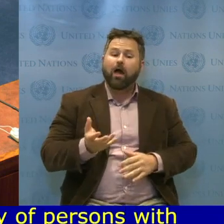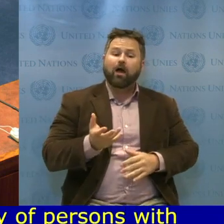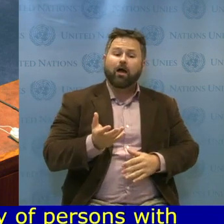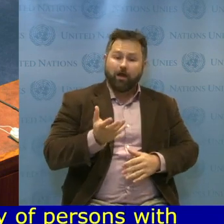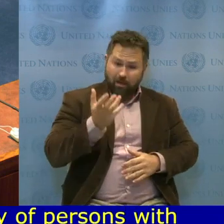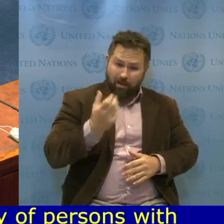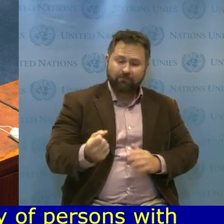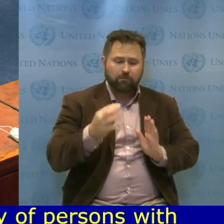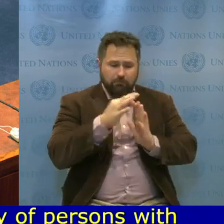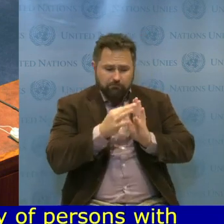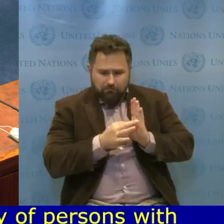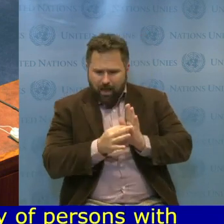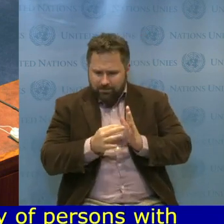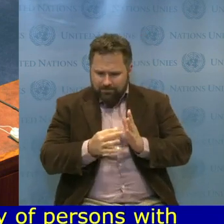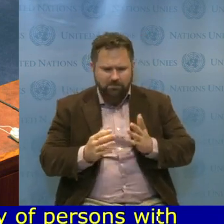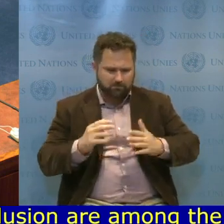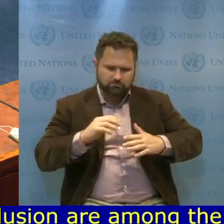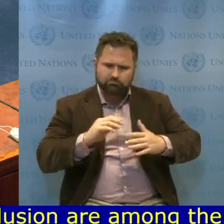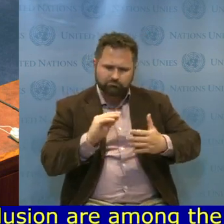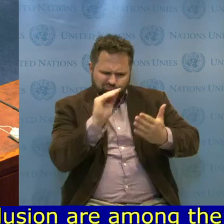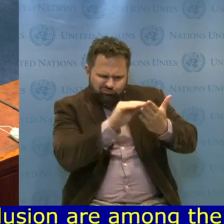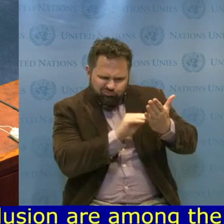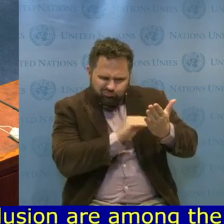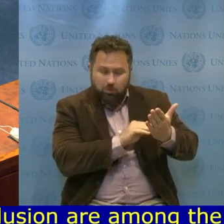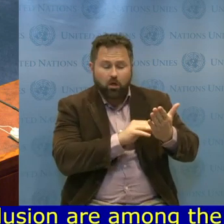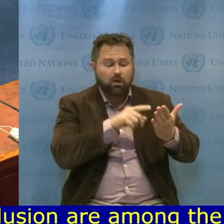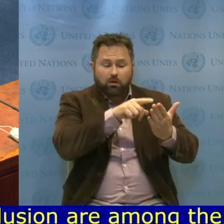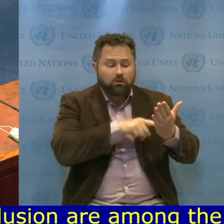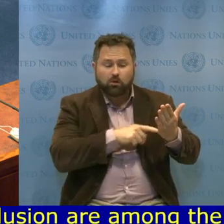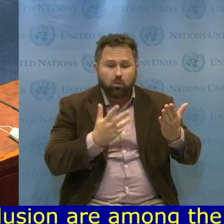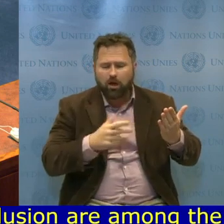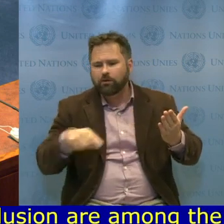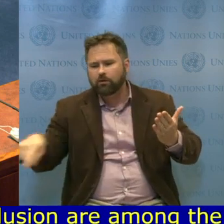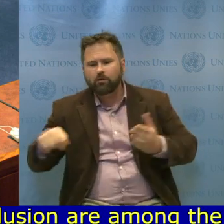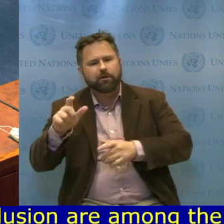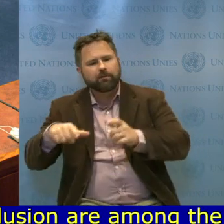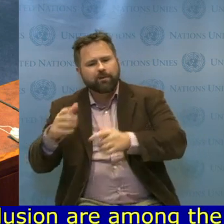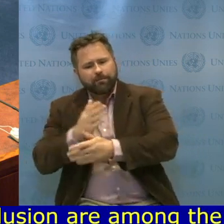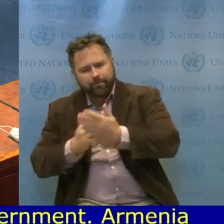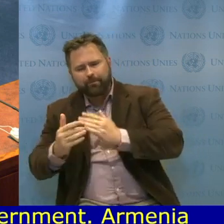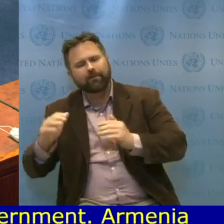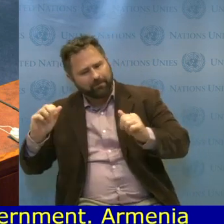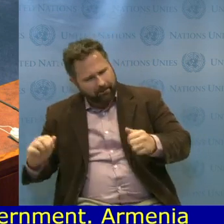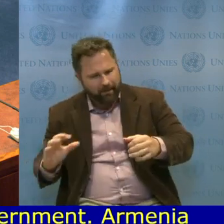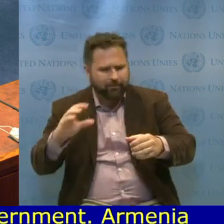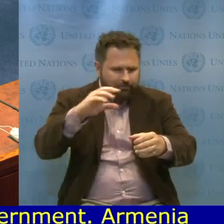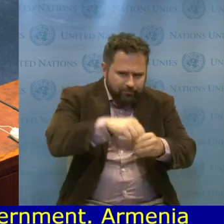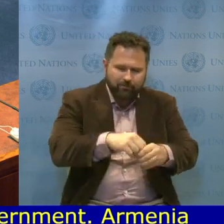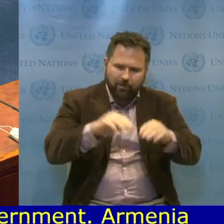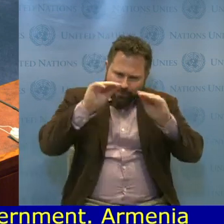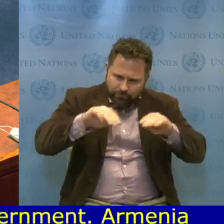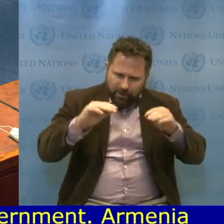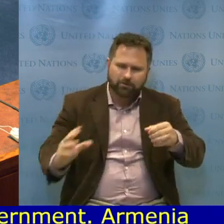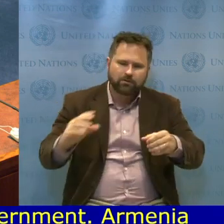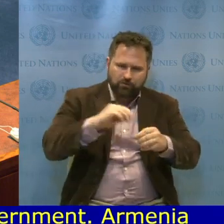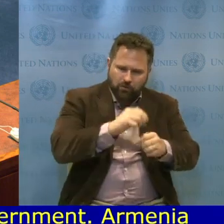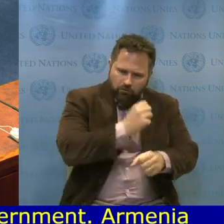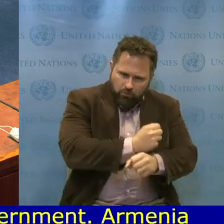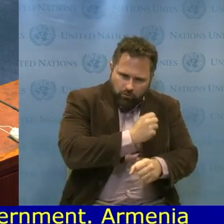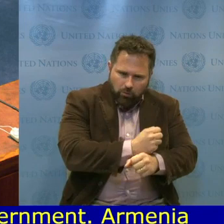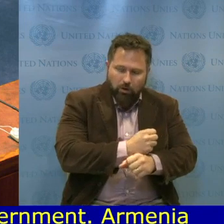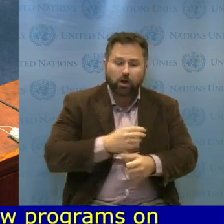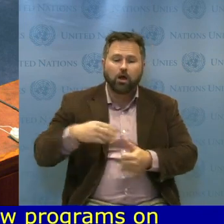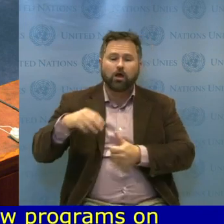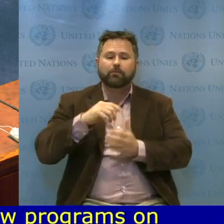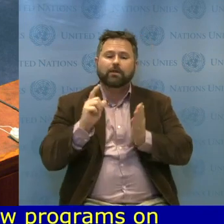focused on making people with disabilities more competitive through better linkage between education and labor market. Armenian legislation gives priority